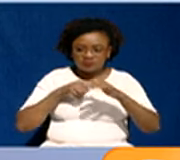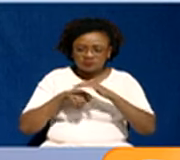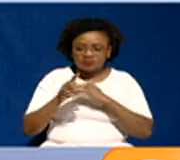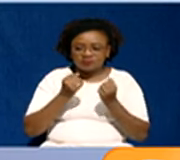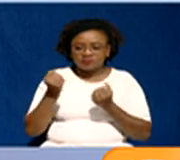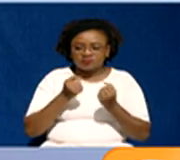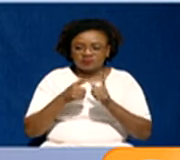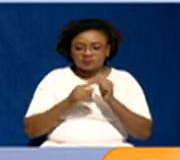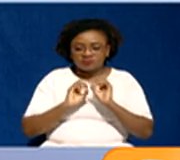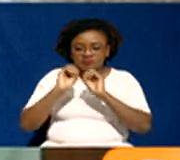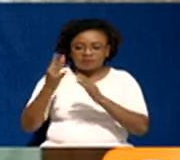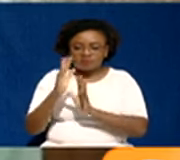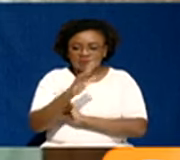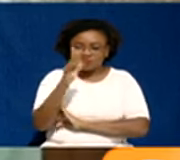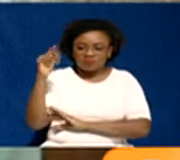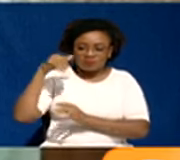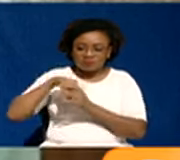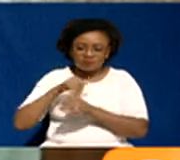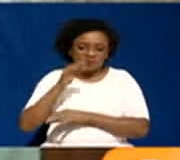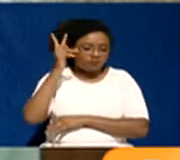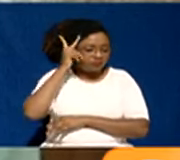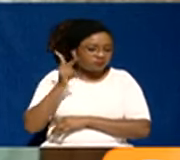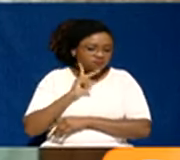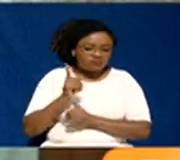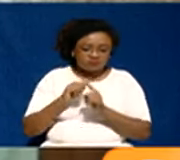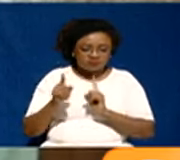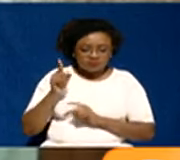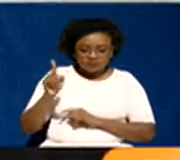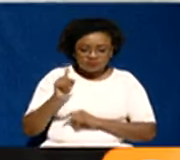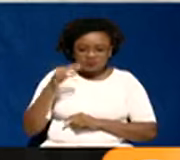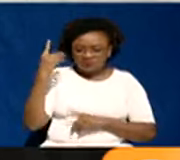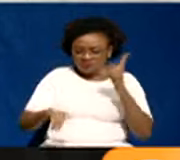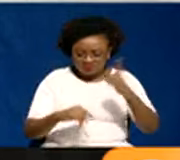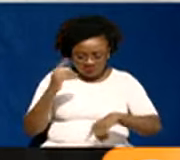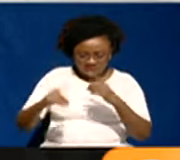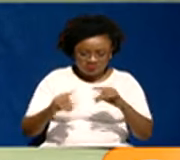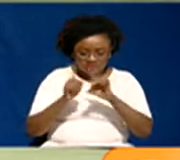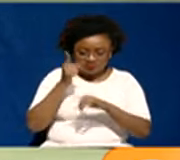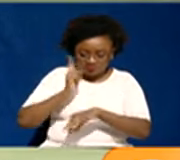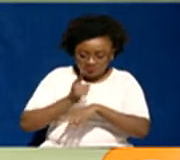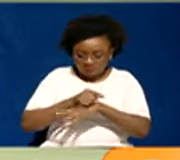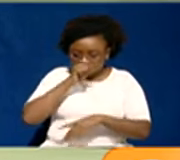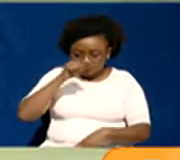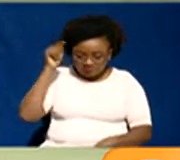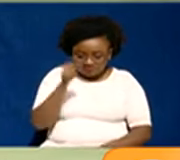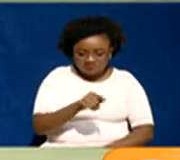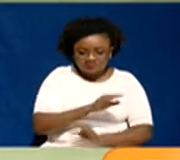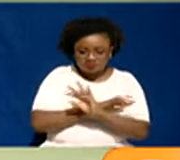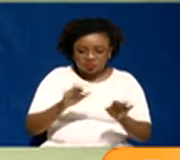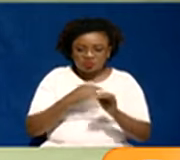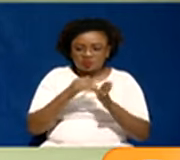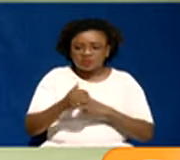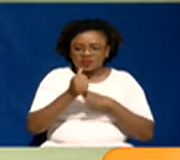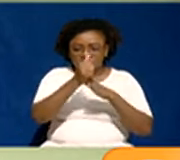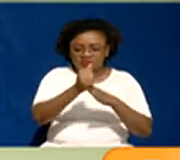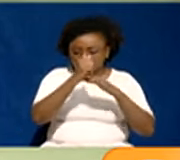taken to a forest within Karen he was allegedly tortured and warned against interfering with the leadership of